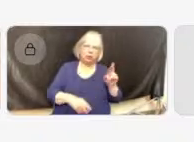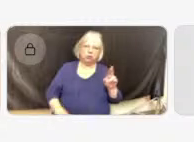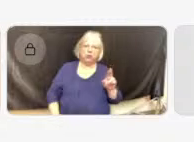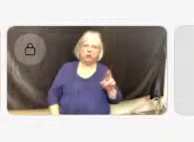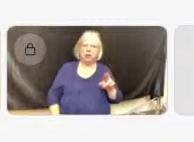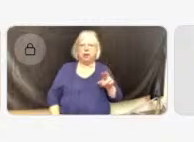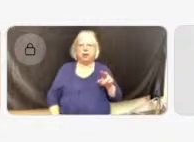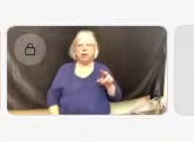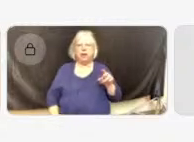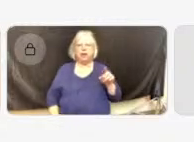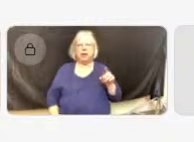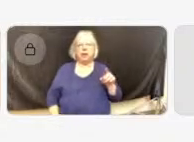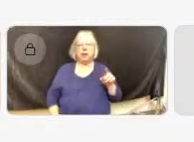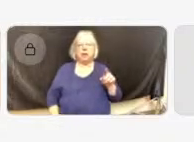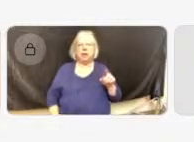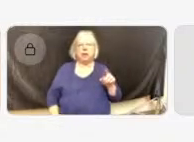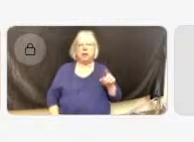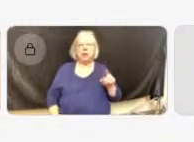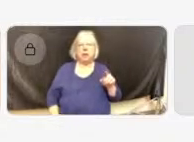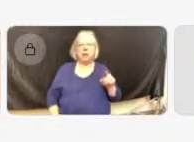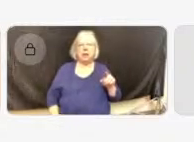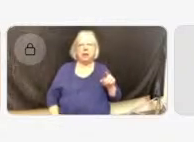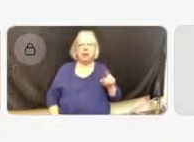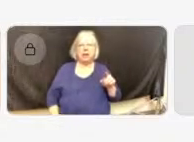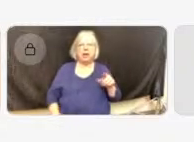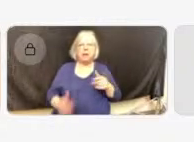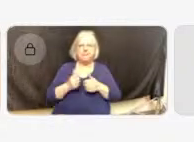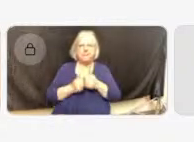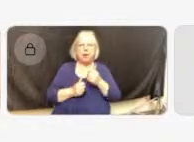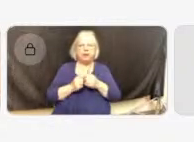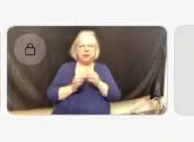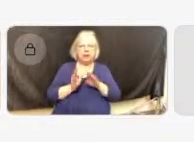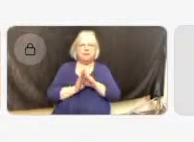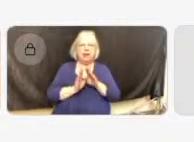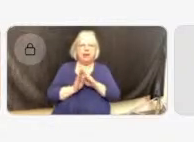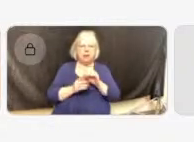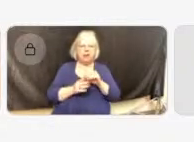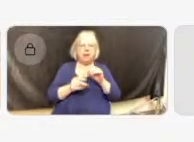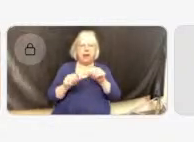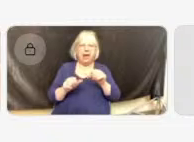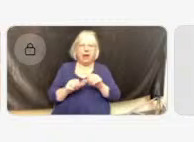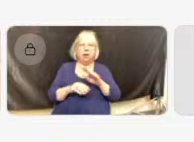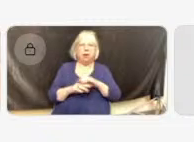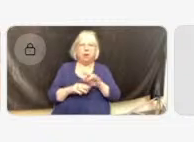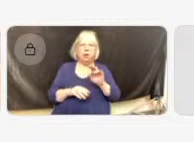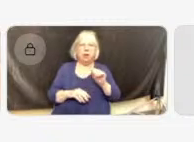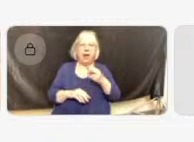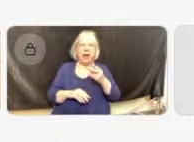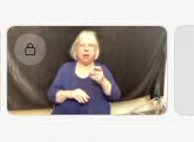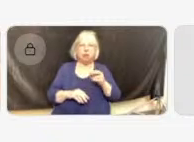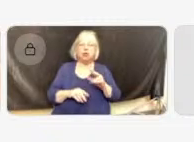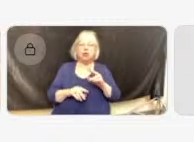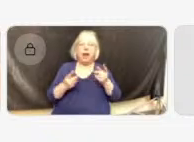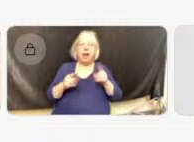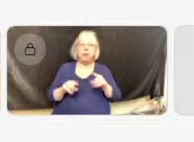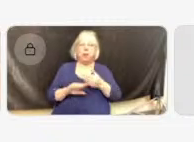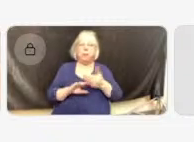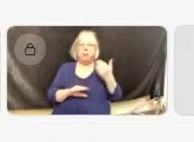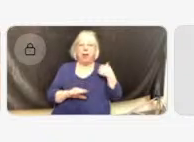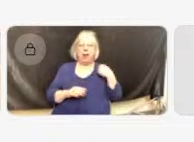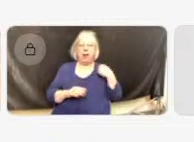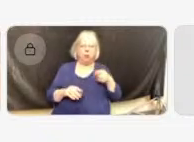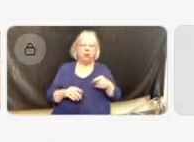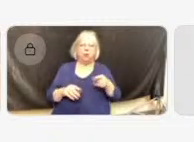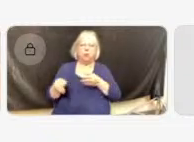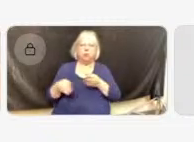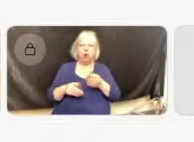Asher, as in the last land use case, most of the development in this area was done when Asher Avenue was a 2-lane road. Asher has been